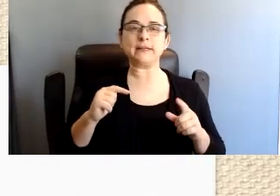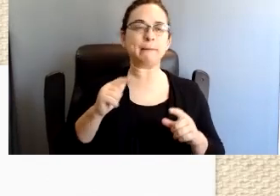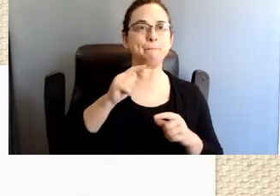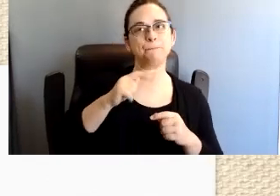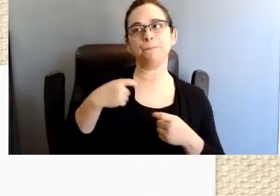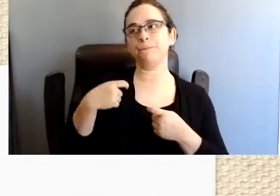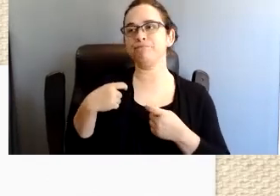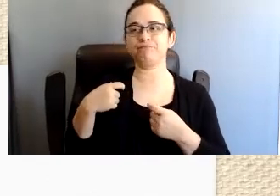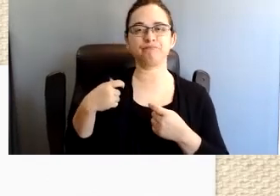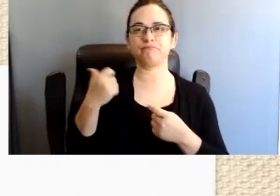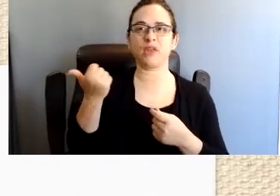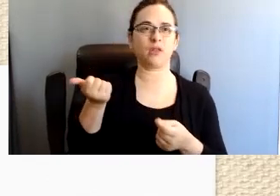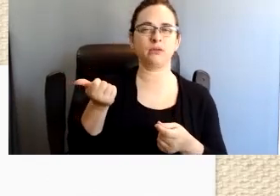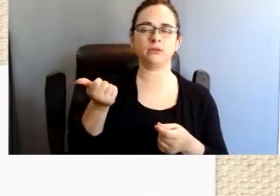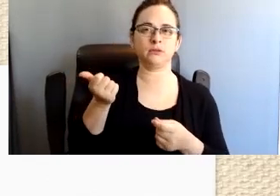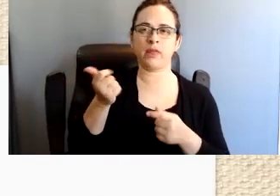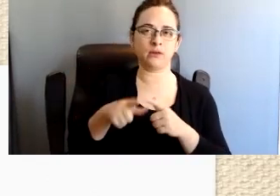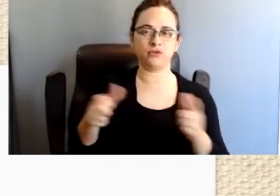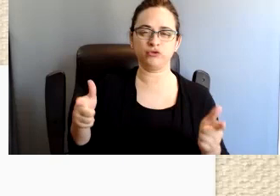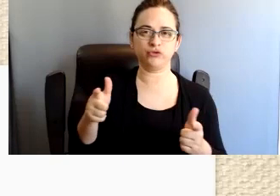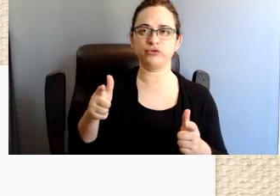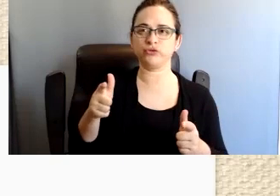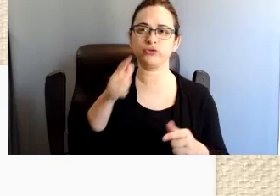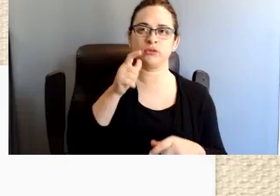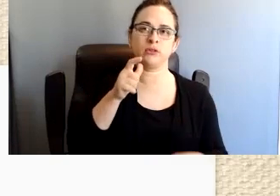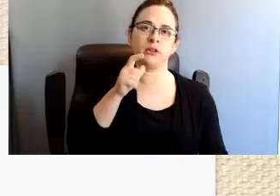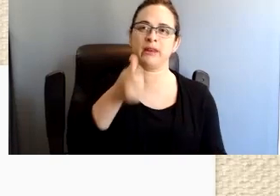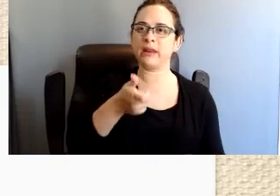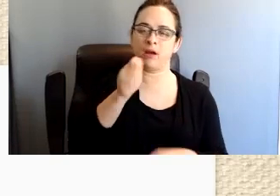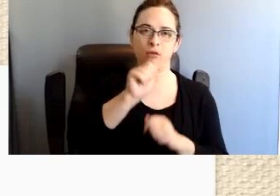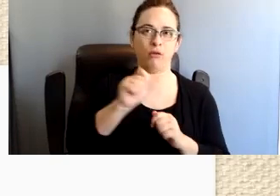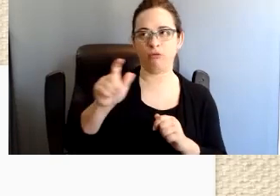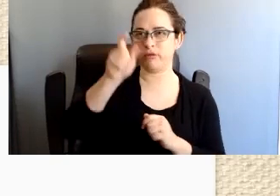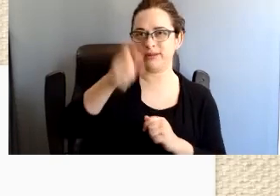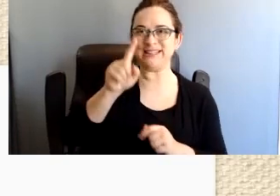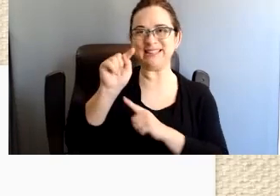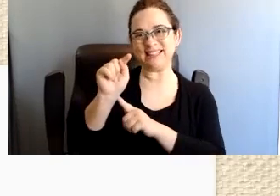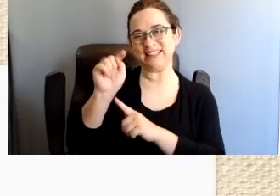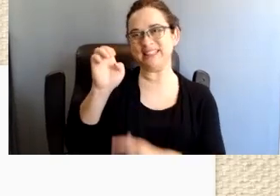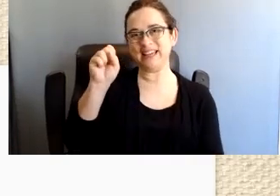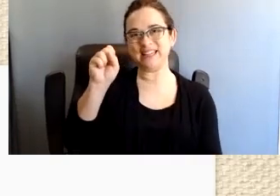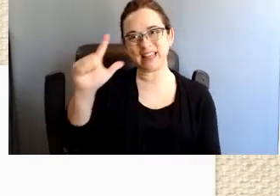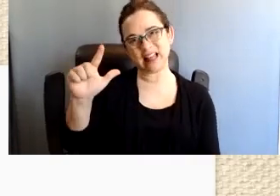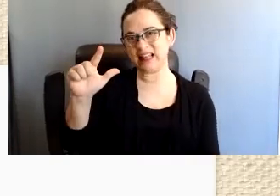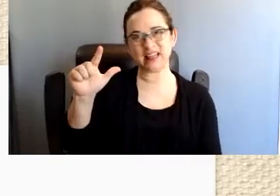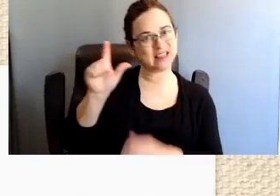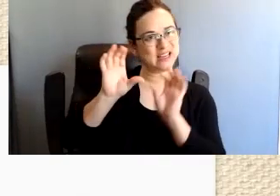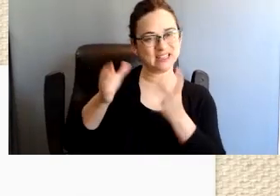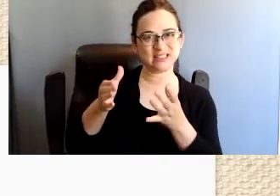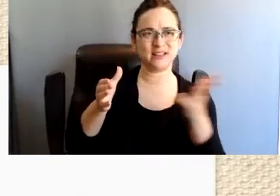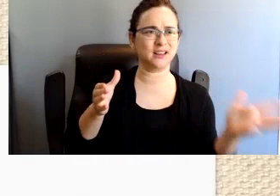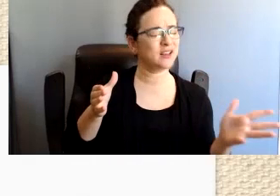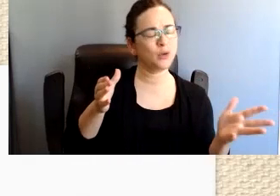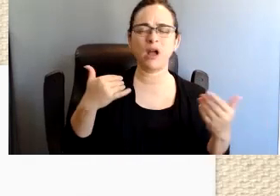be open-minded. We have all kinds of undocumented students. Okay, I have students from Europe, from